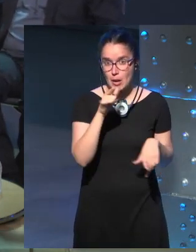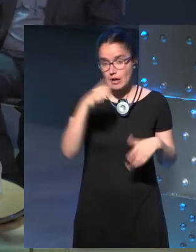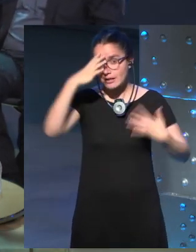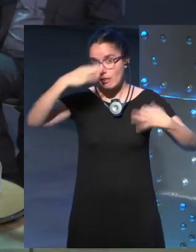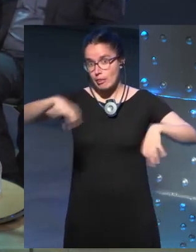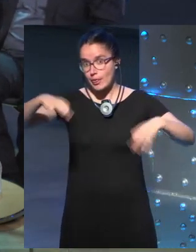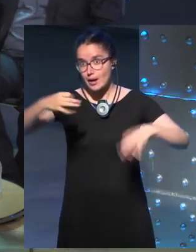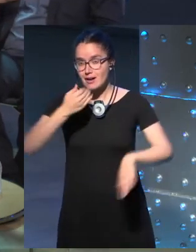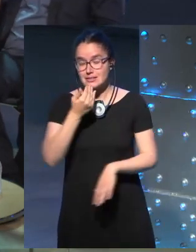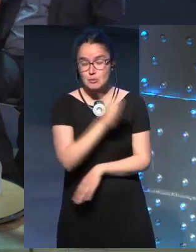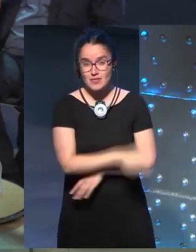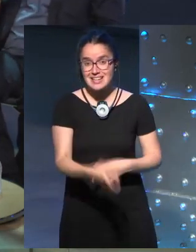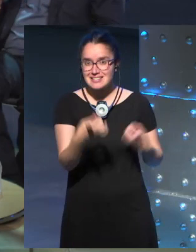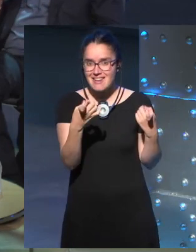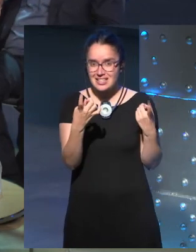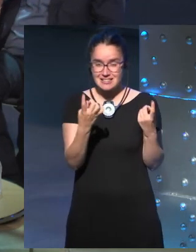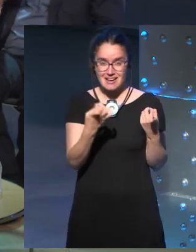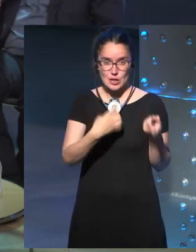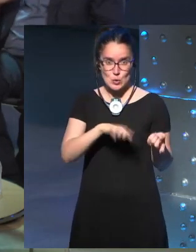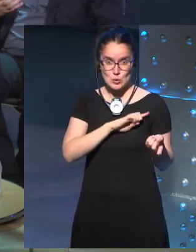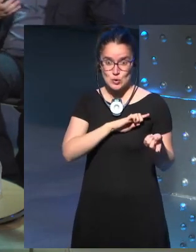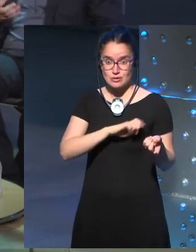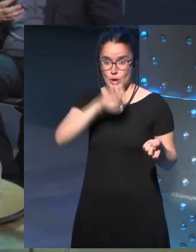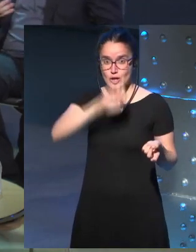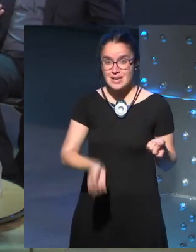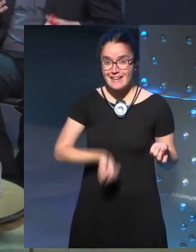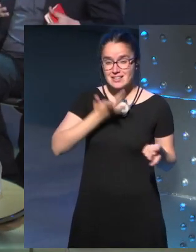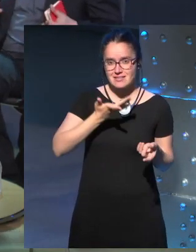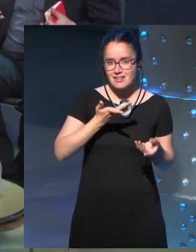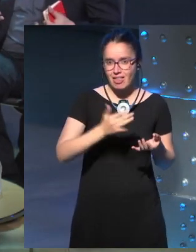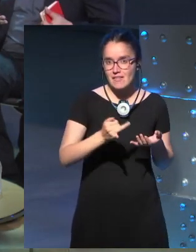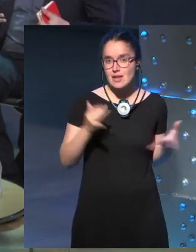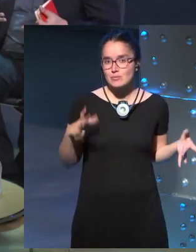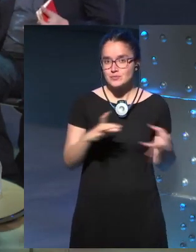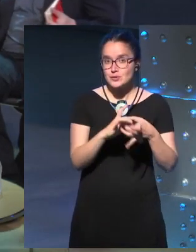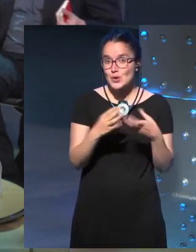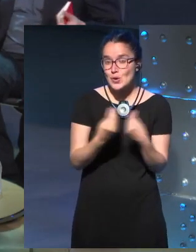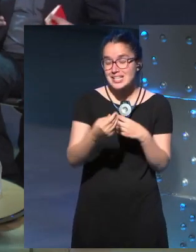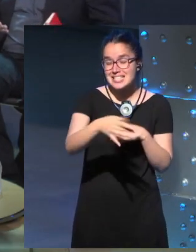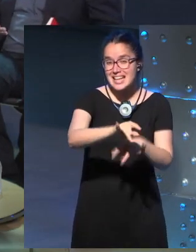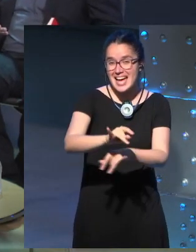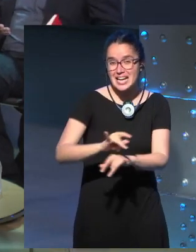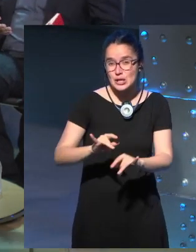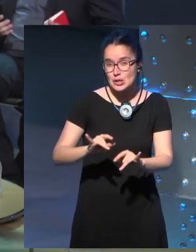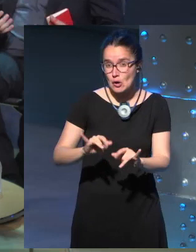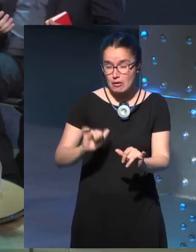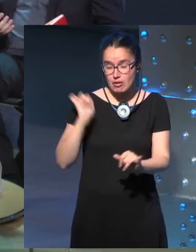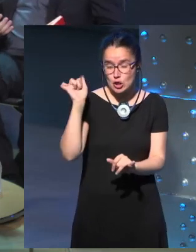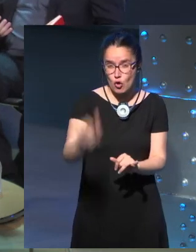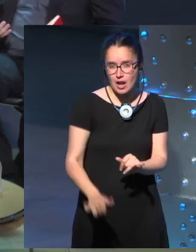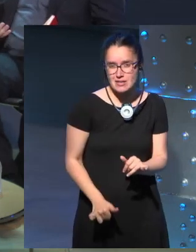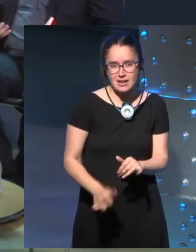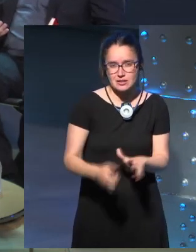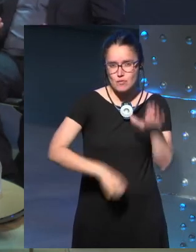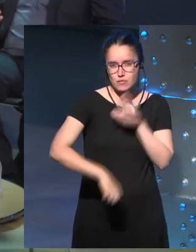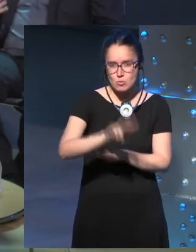selling a very eye-catching product for that naiveness, for that feeling, that need that supporters have of being related to